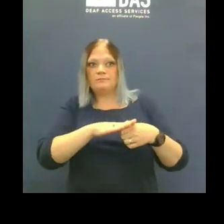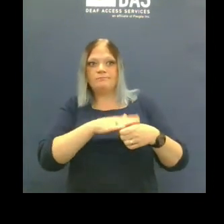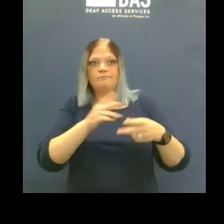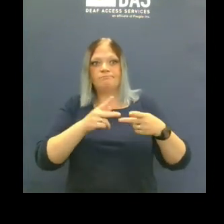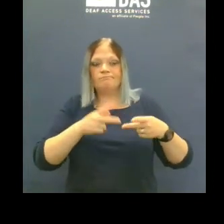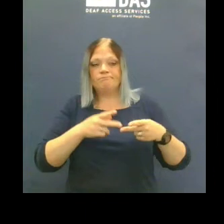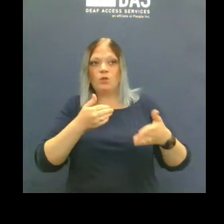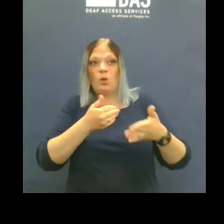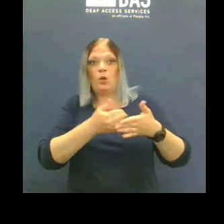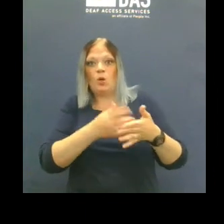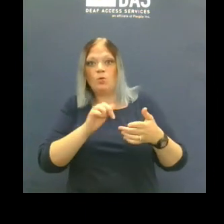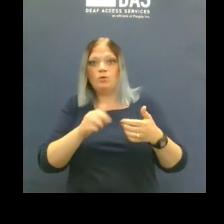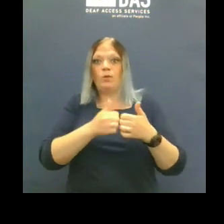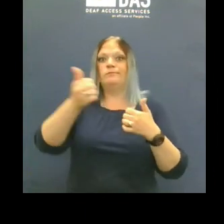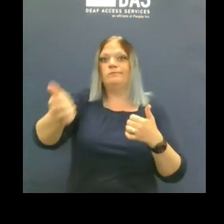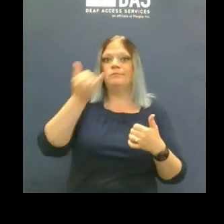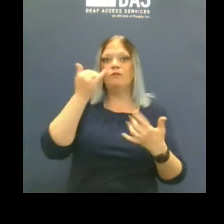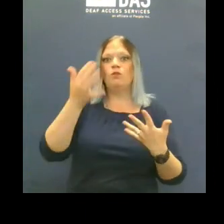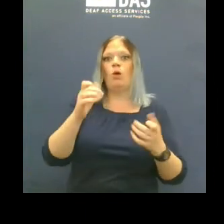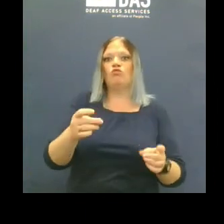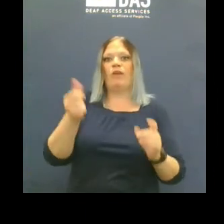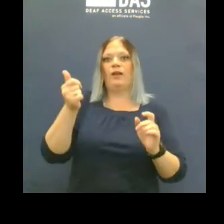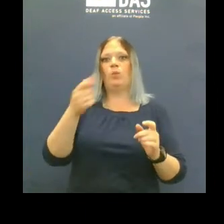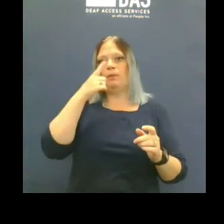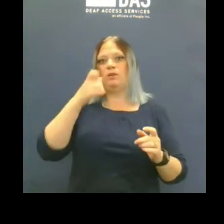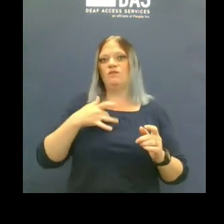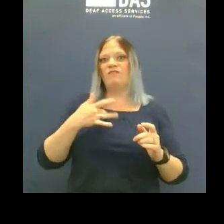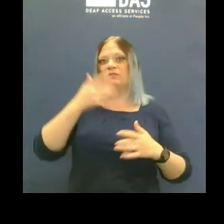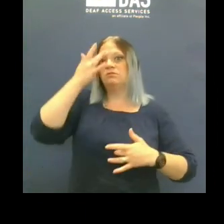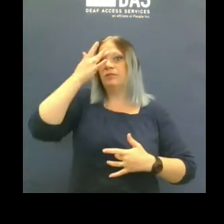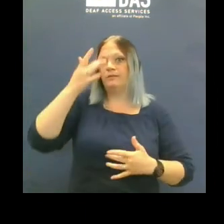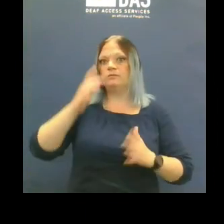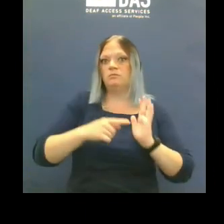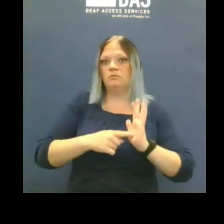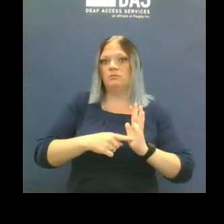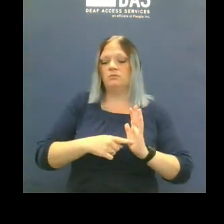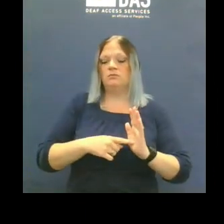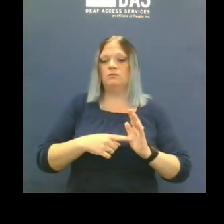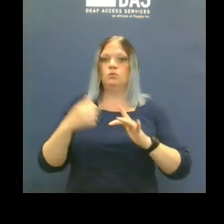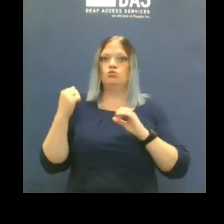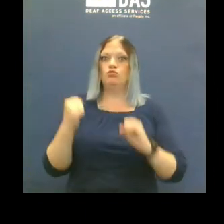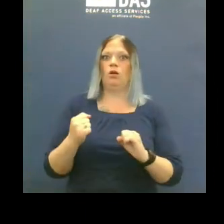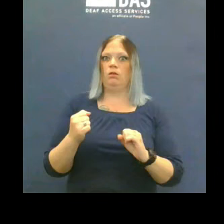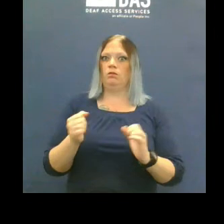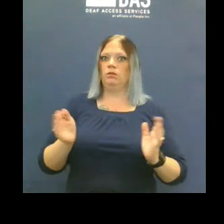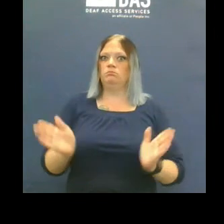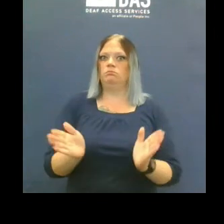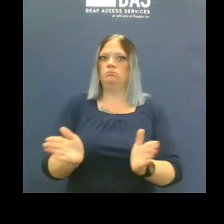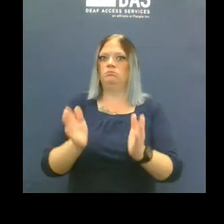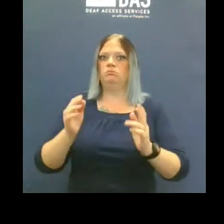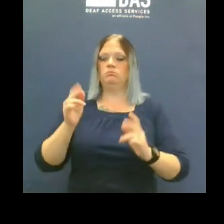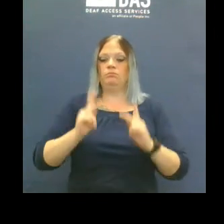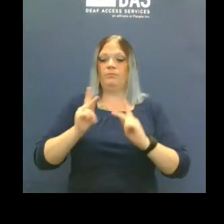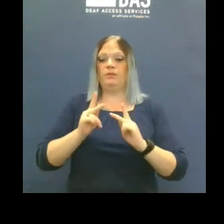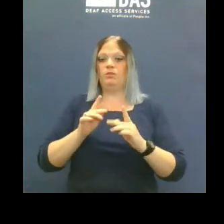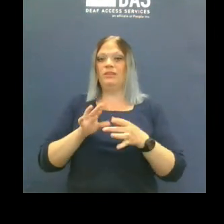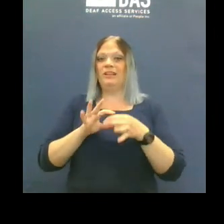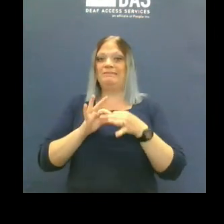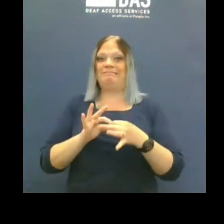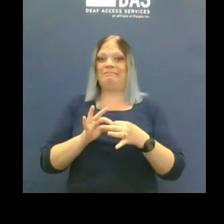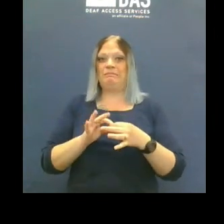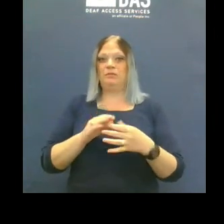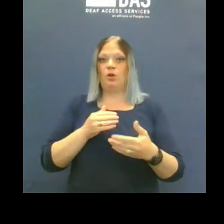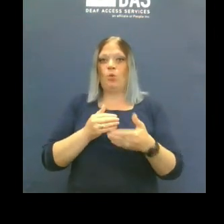farther away if you want to get your test right away because you have symptoms. And we really strongly encourage people who are close contacts